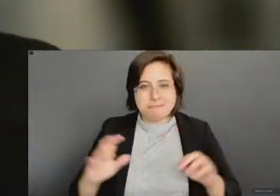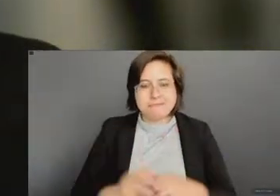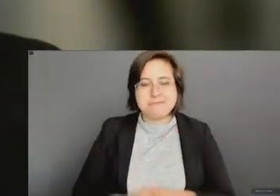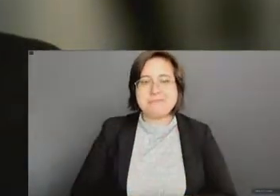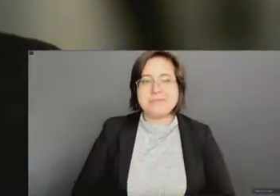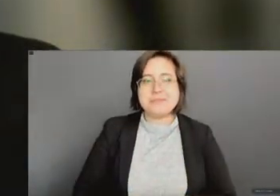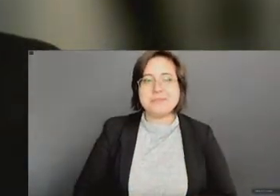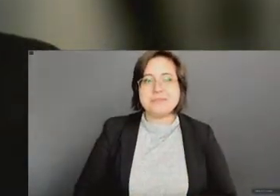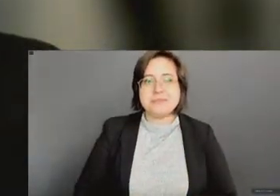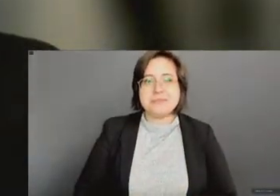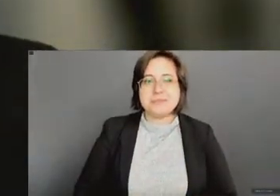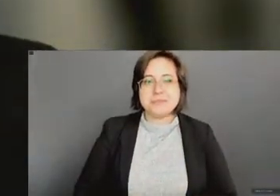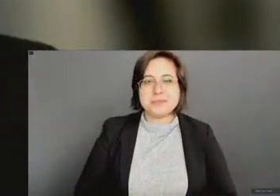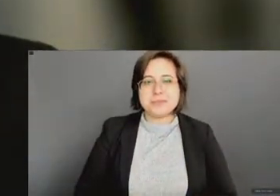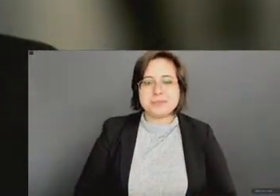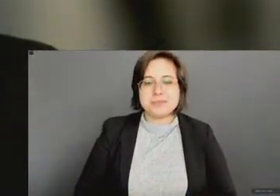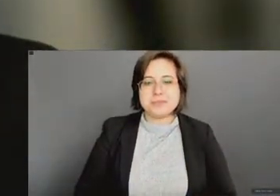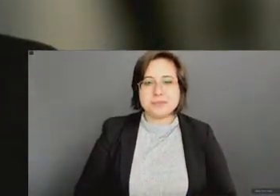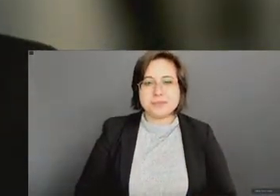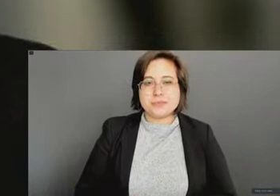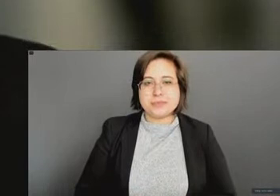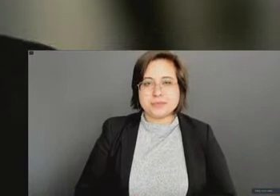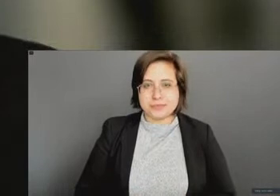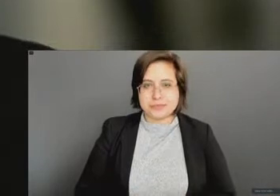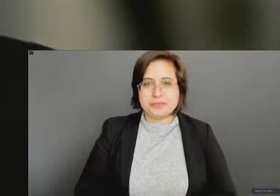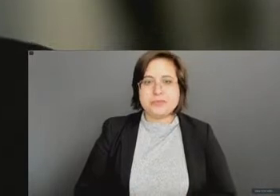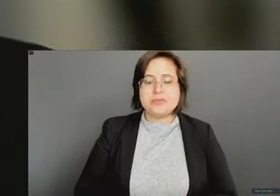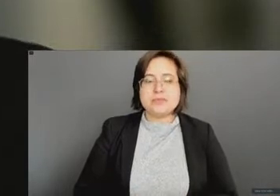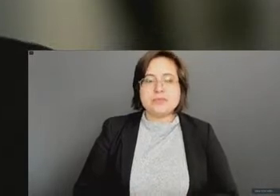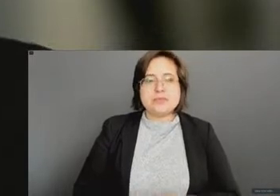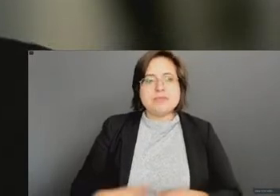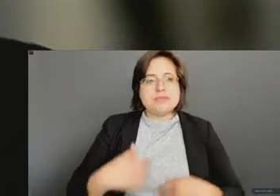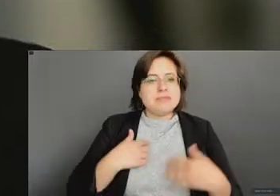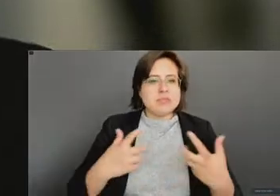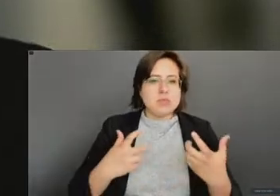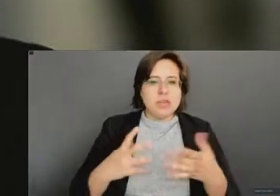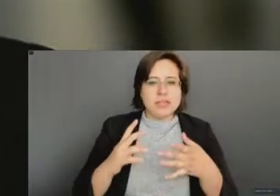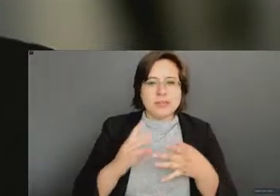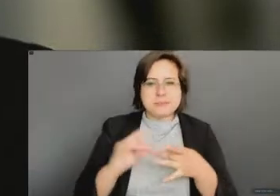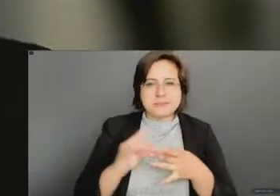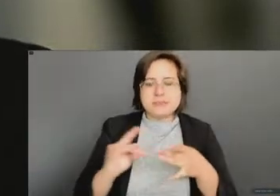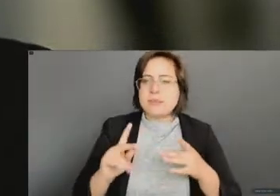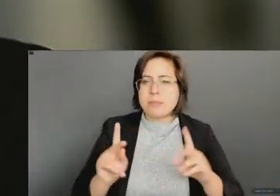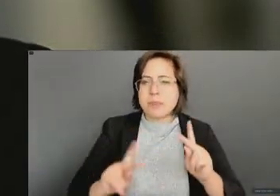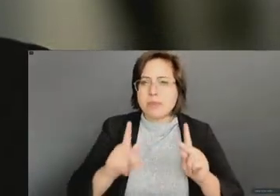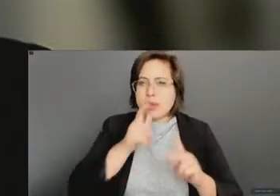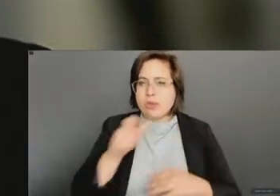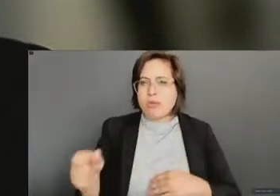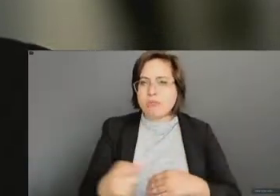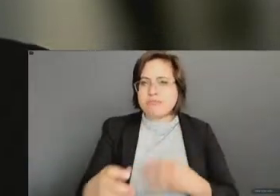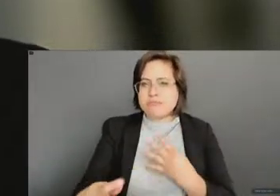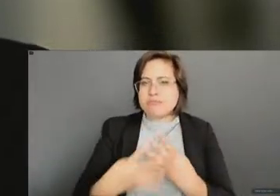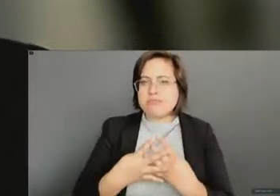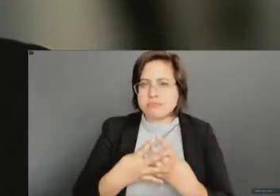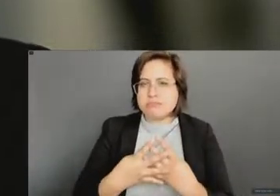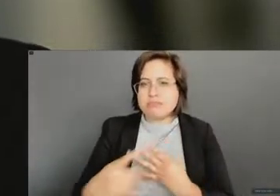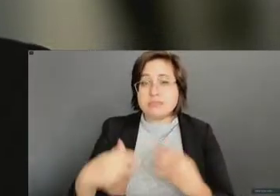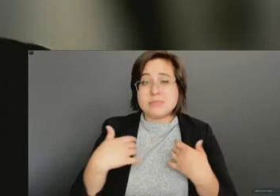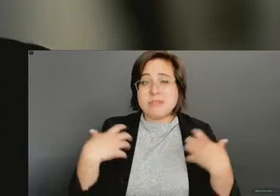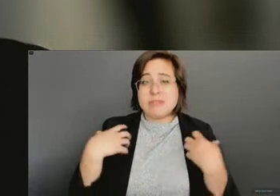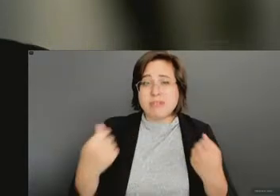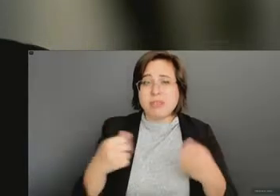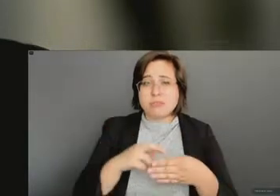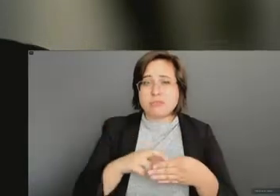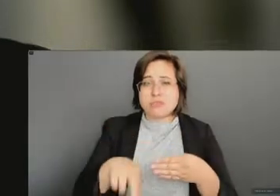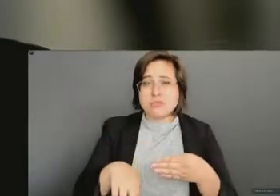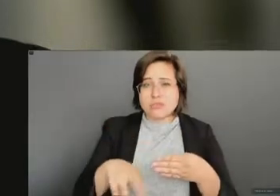just wanted to lift up this notion that people who are incarcerated have health outcomes that we do not track.